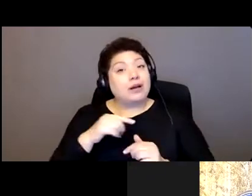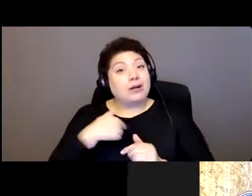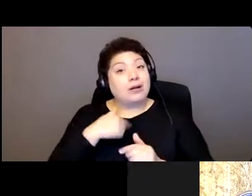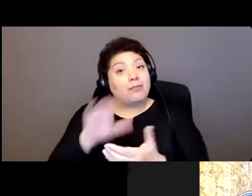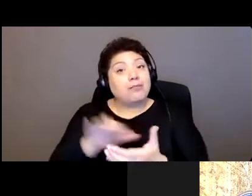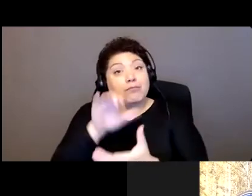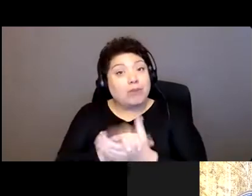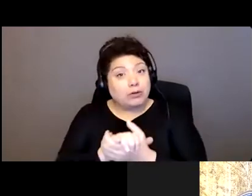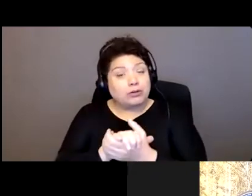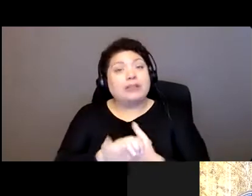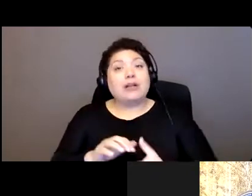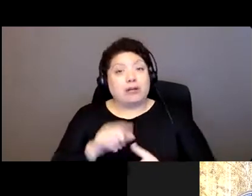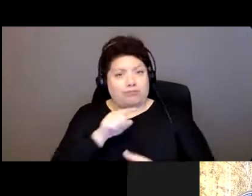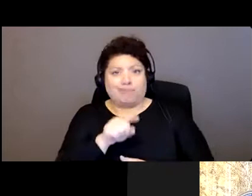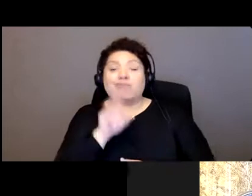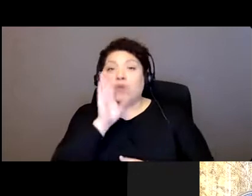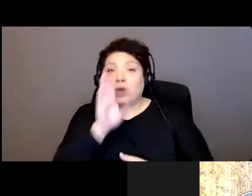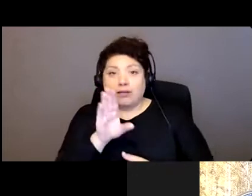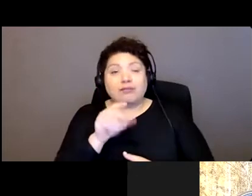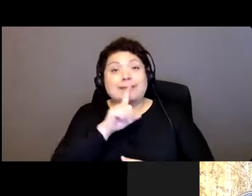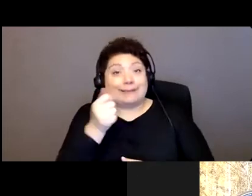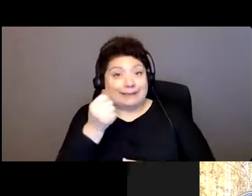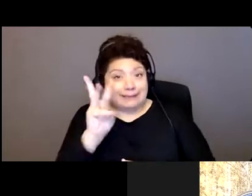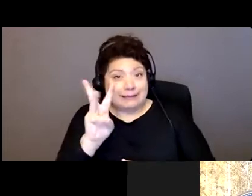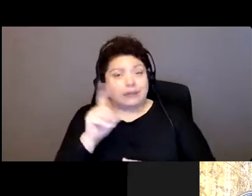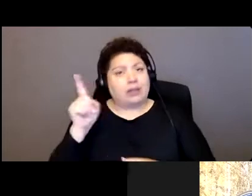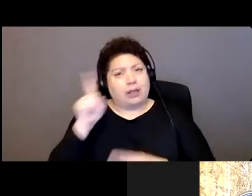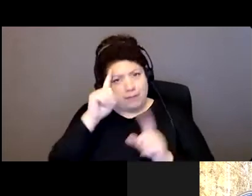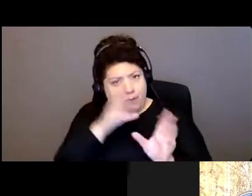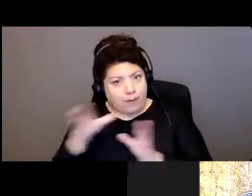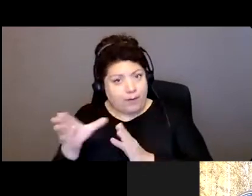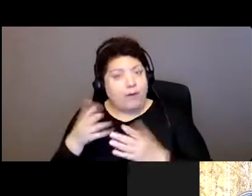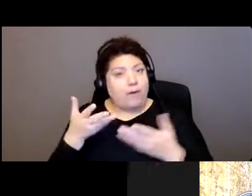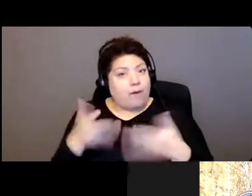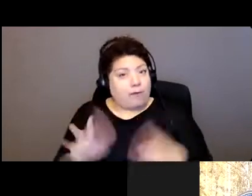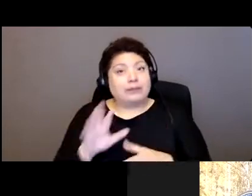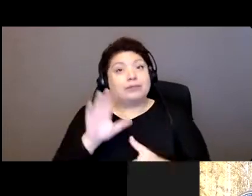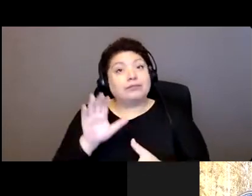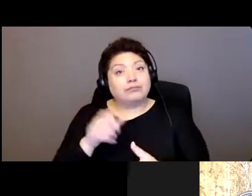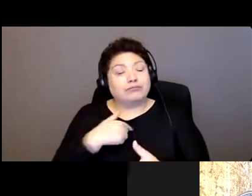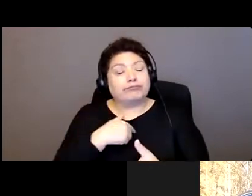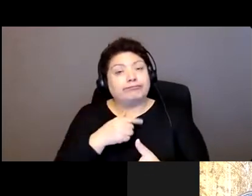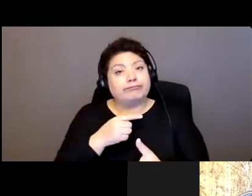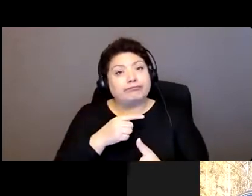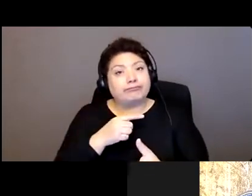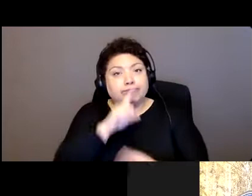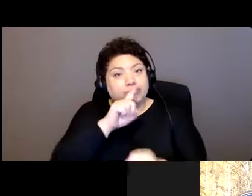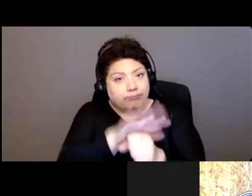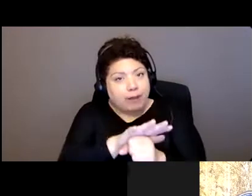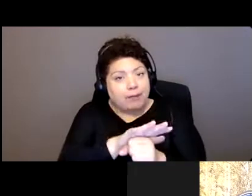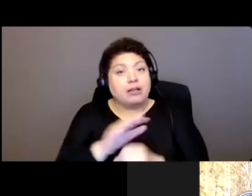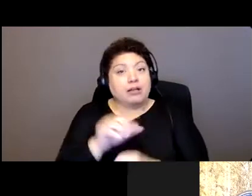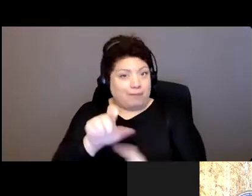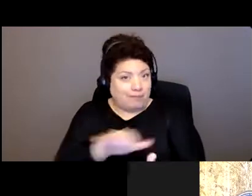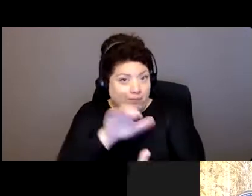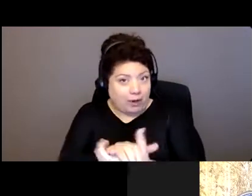arranged when I was 16, and it was already arranged for me to marry somebody. And I just felt like I